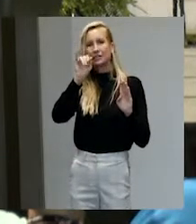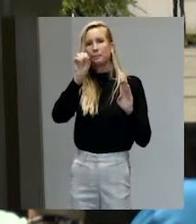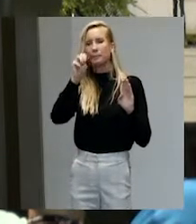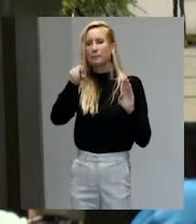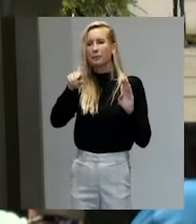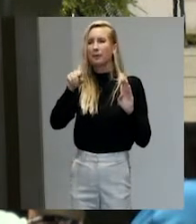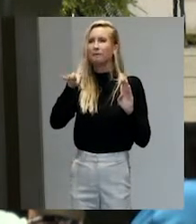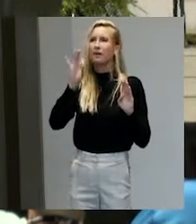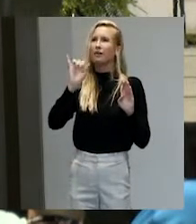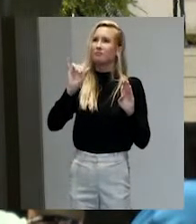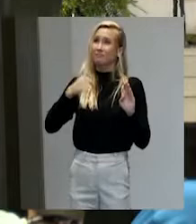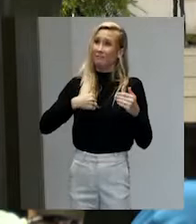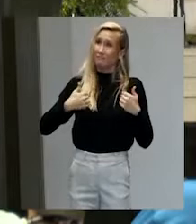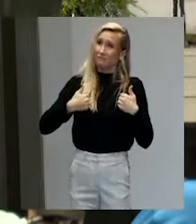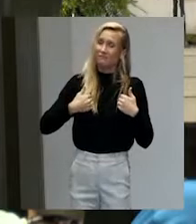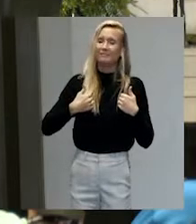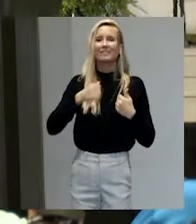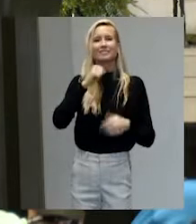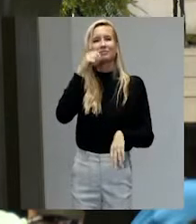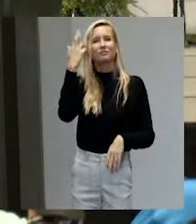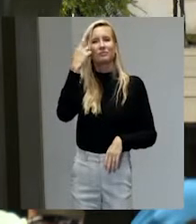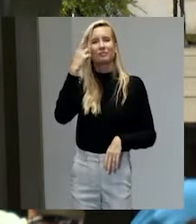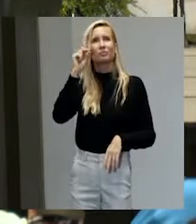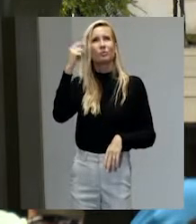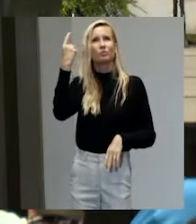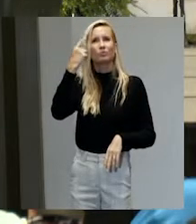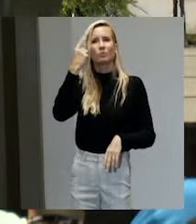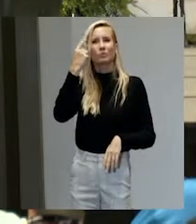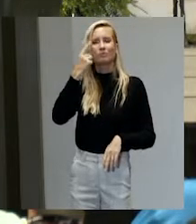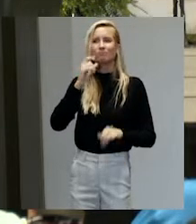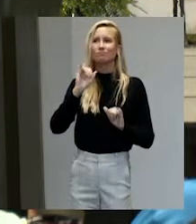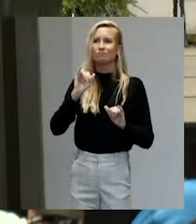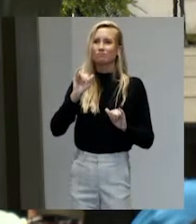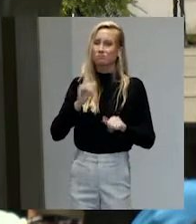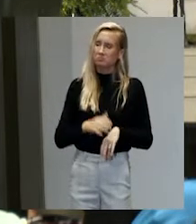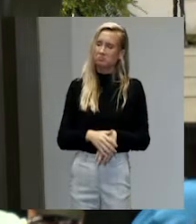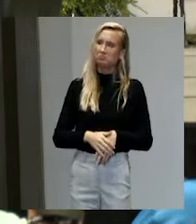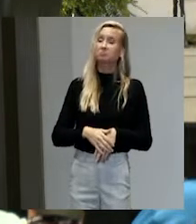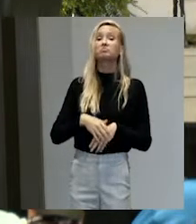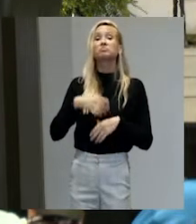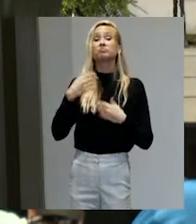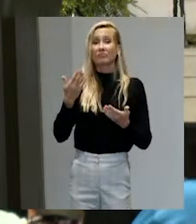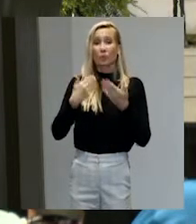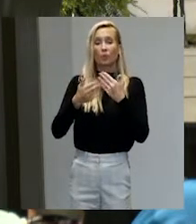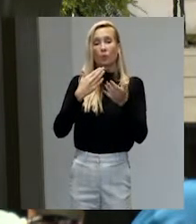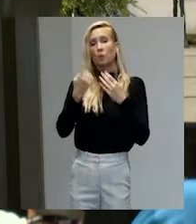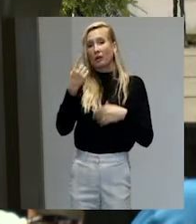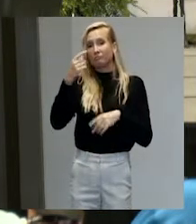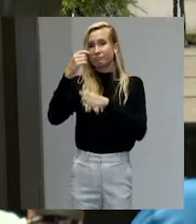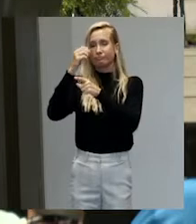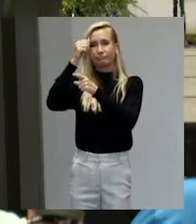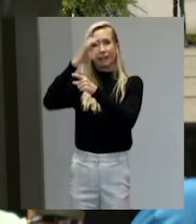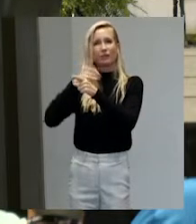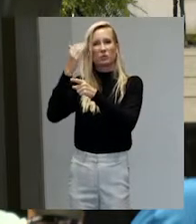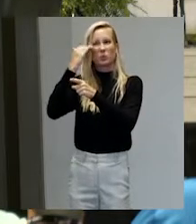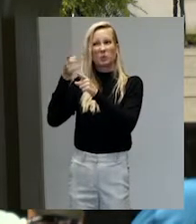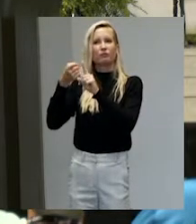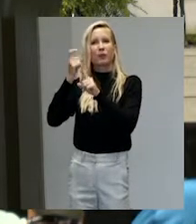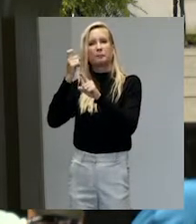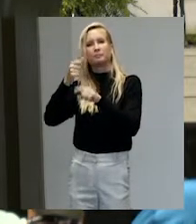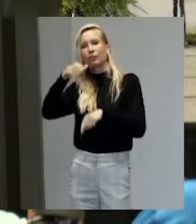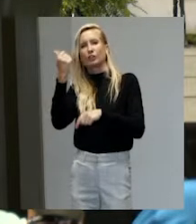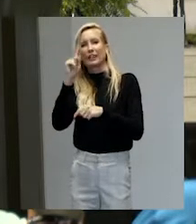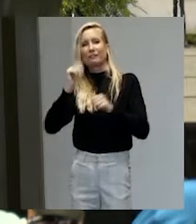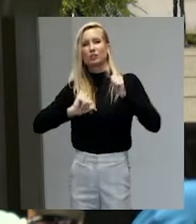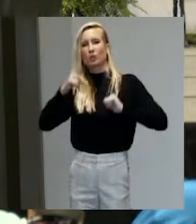show, Jason Katims, who did Parenthood. Yep. And I auditioned for the show, and